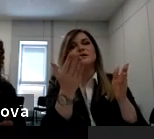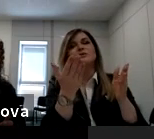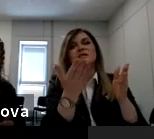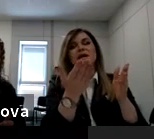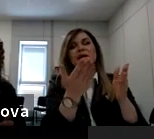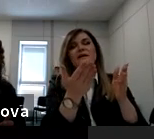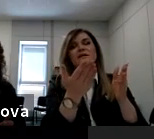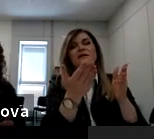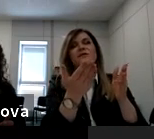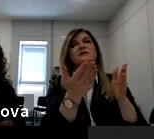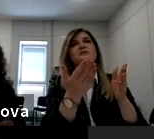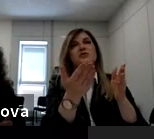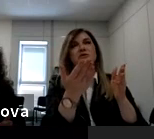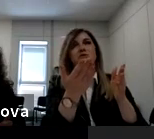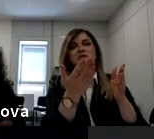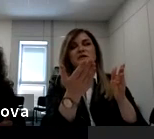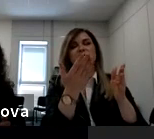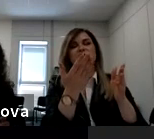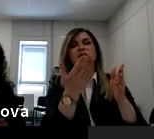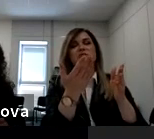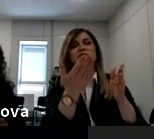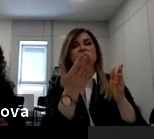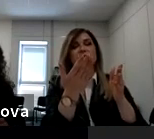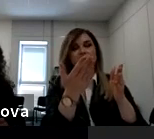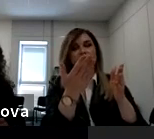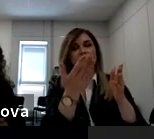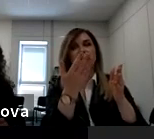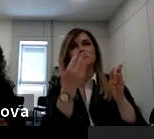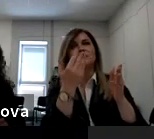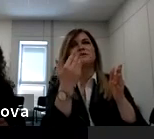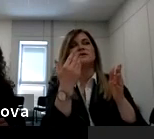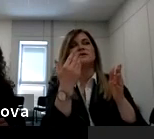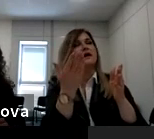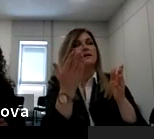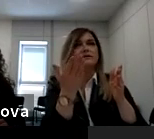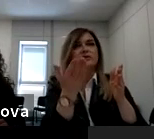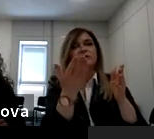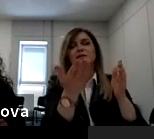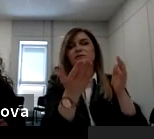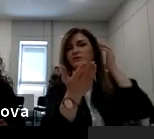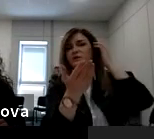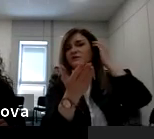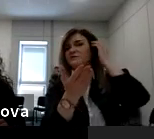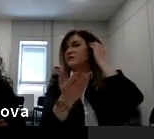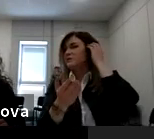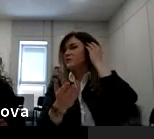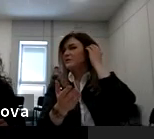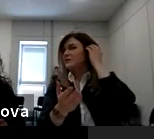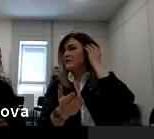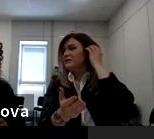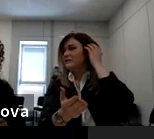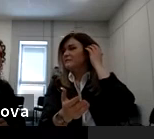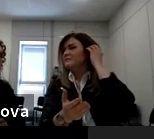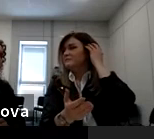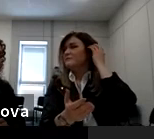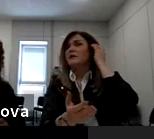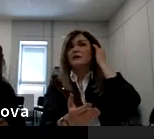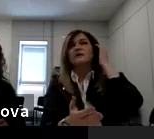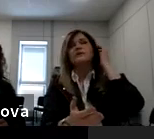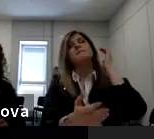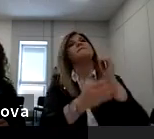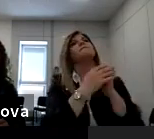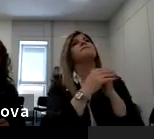although it looks yes, like the resolution of this screen is very small, but unfortunately we do not have video here. Yeah, from